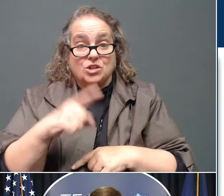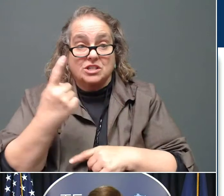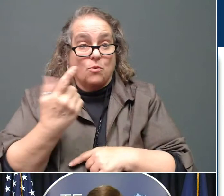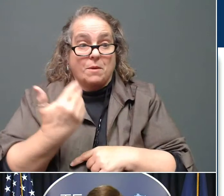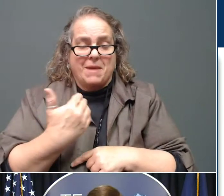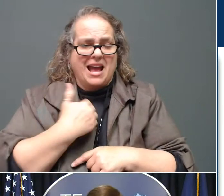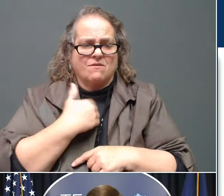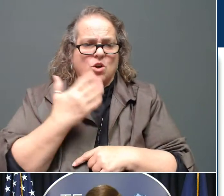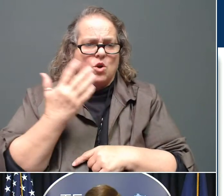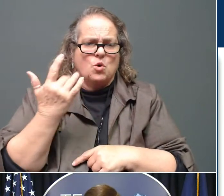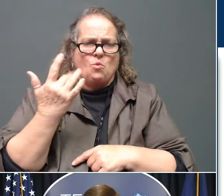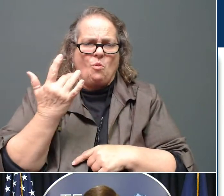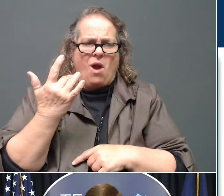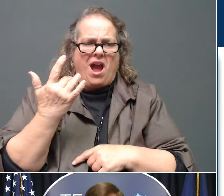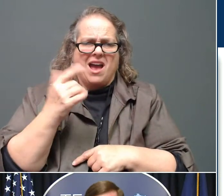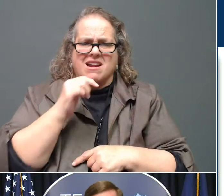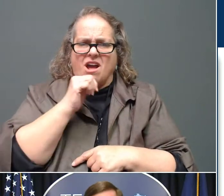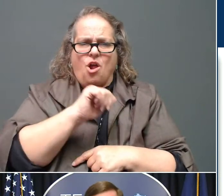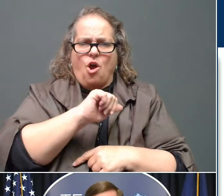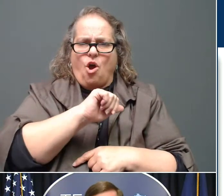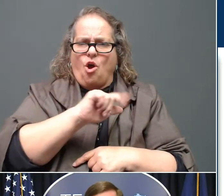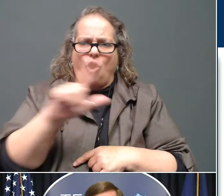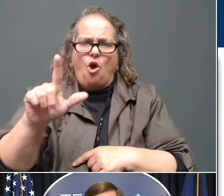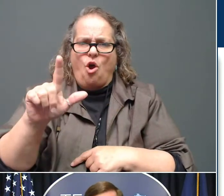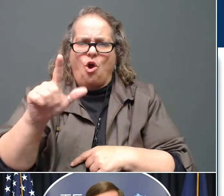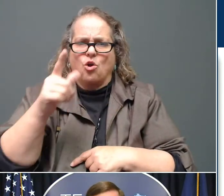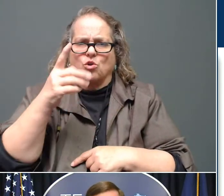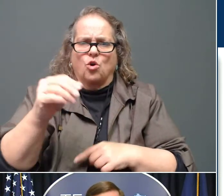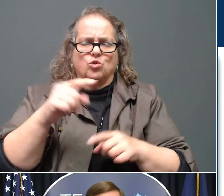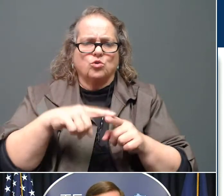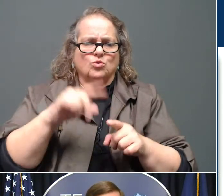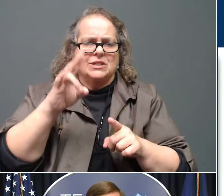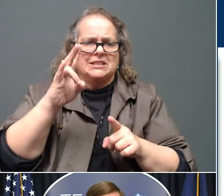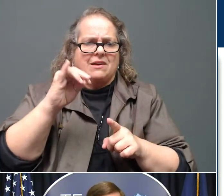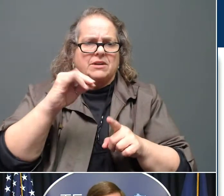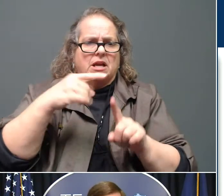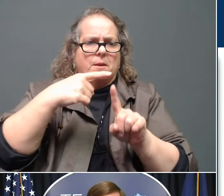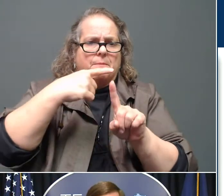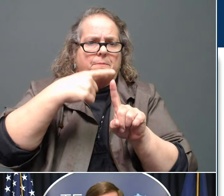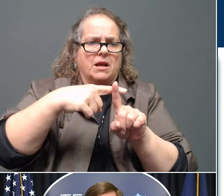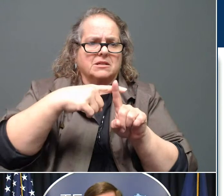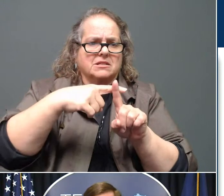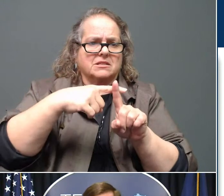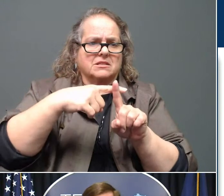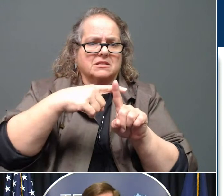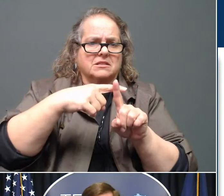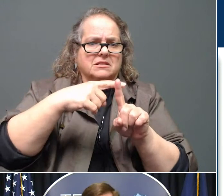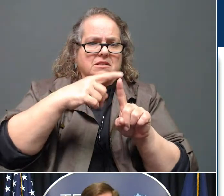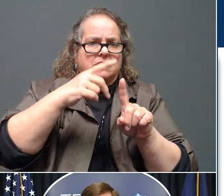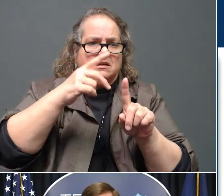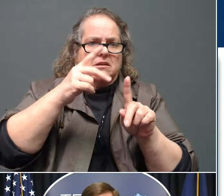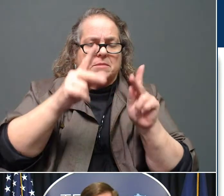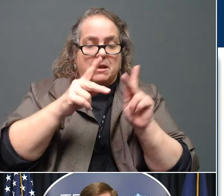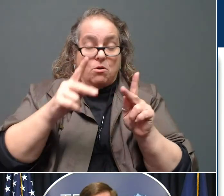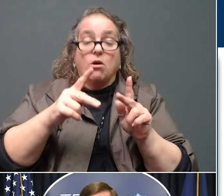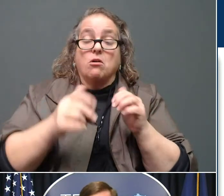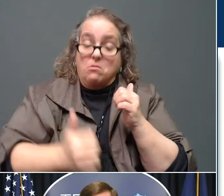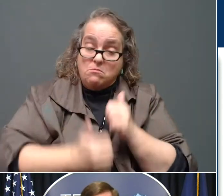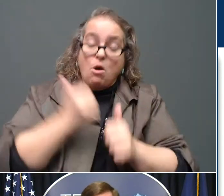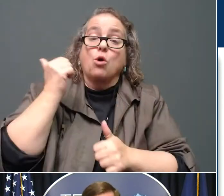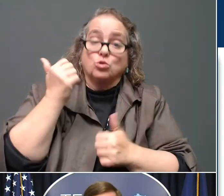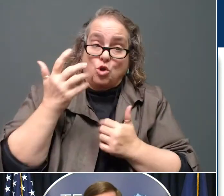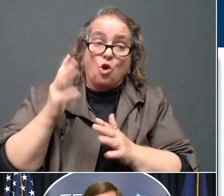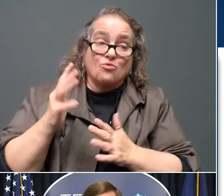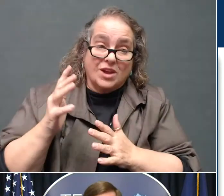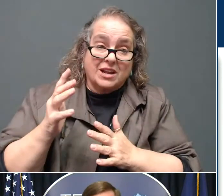haven't all of them gone to the 70 plus individuals? And the vast majority have. And we got